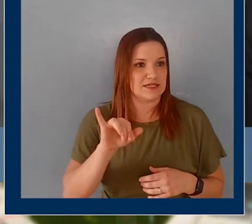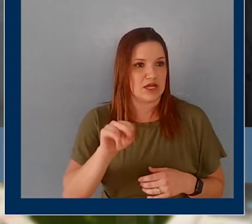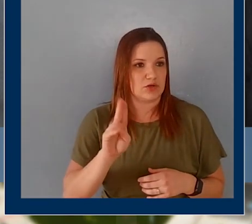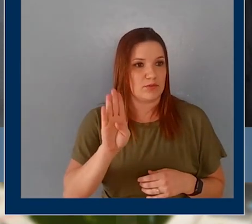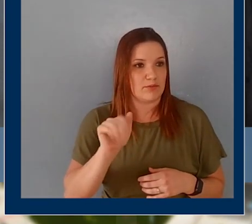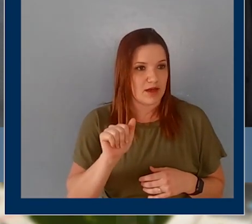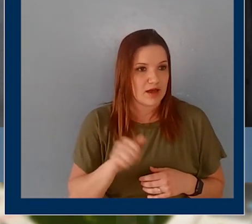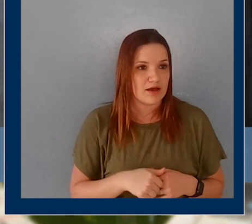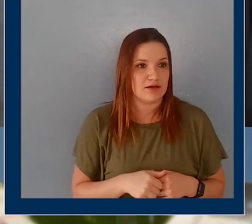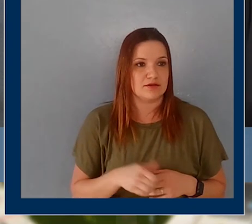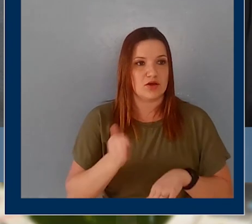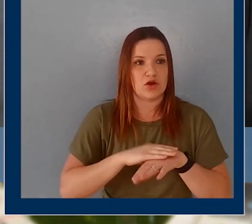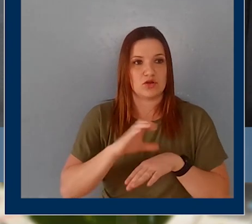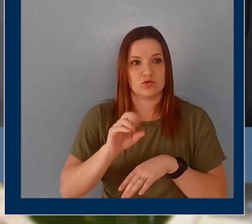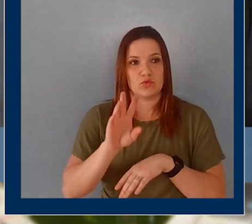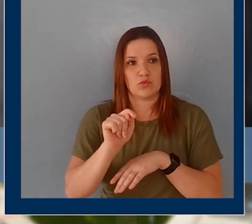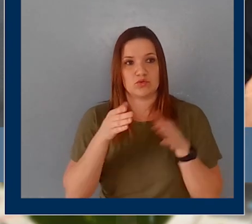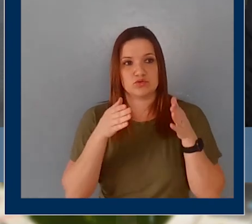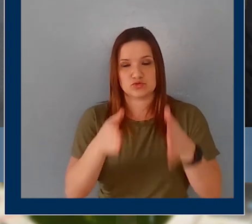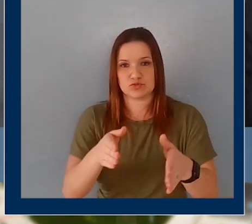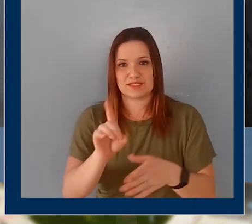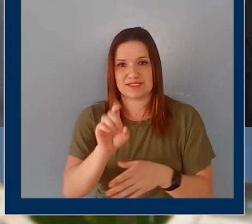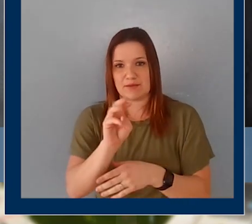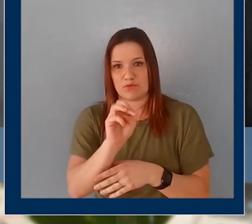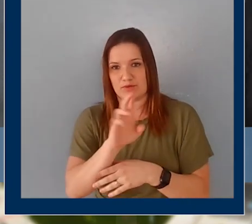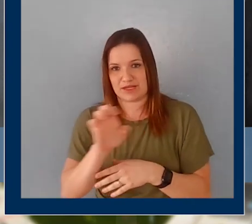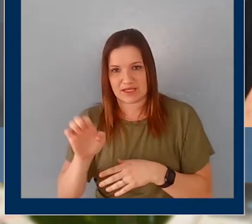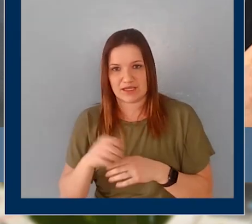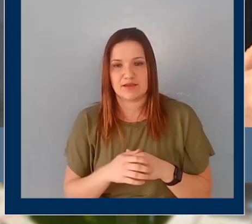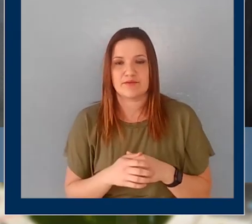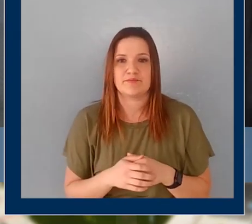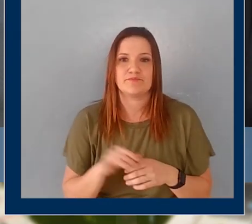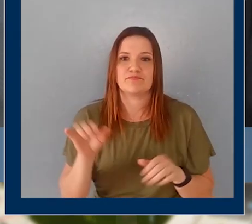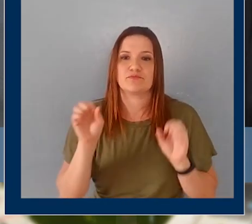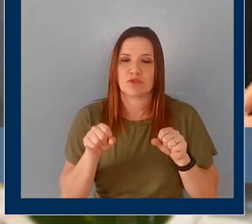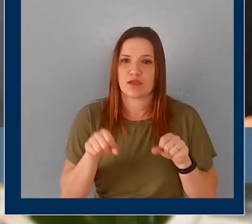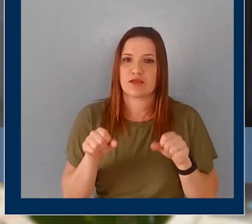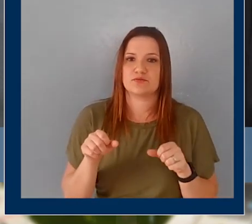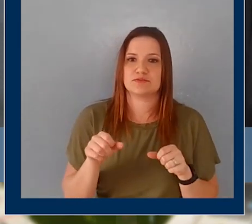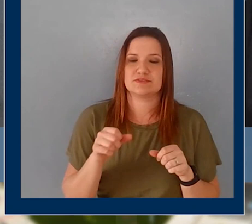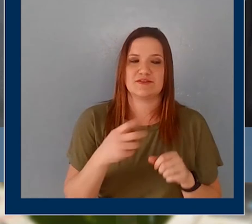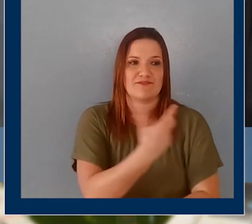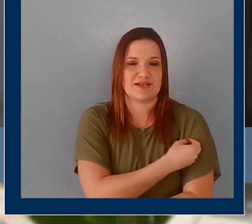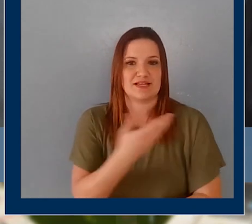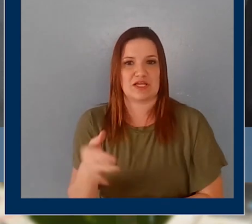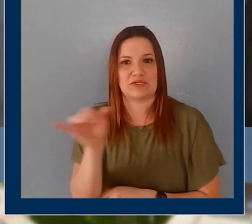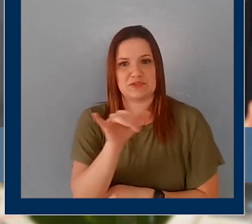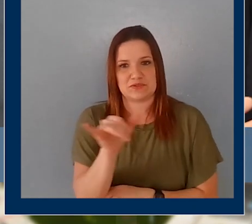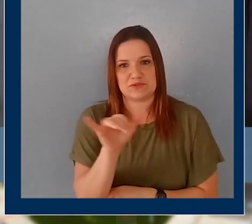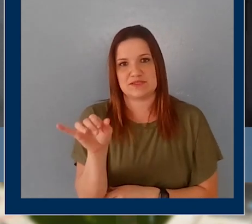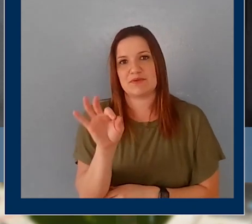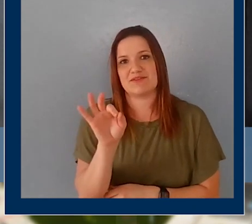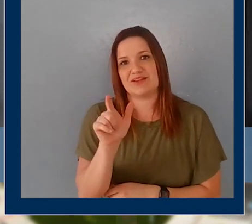and Dinuba, on Court Street, over on Demery, and actually be able to vaccinate there as well,